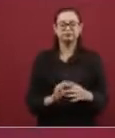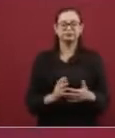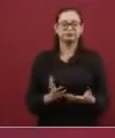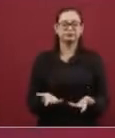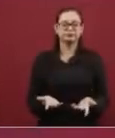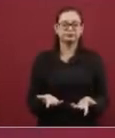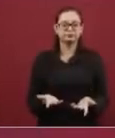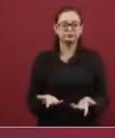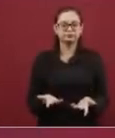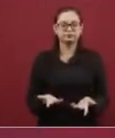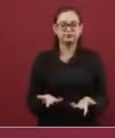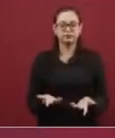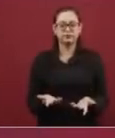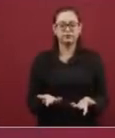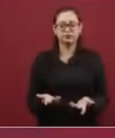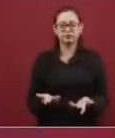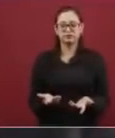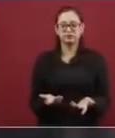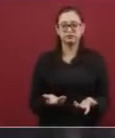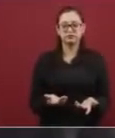in a brotherhood.